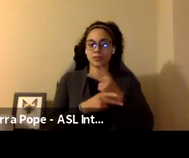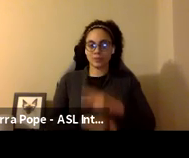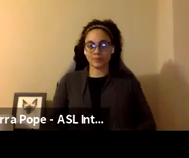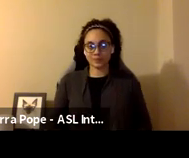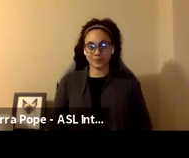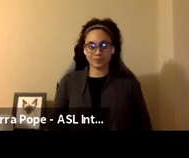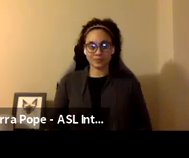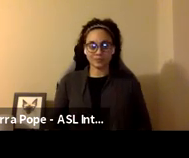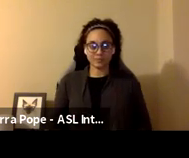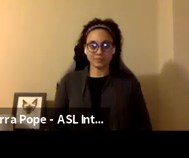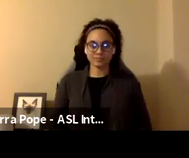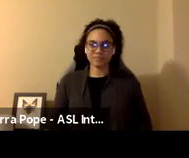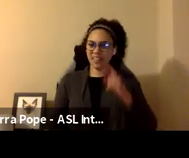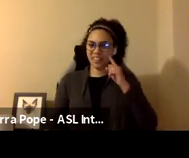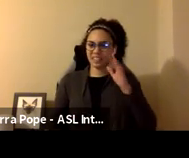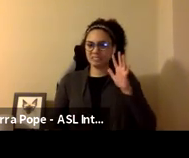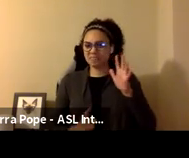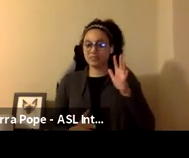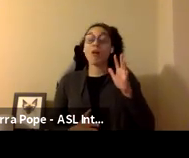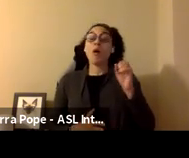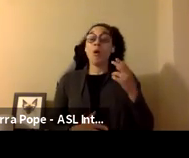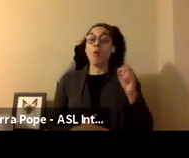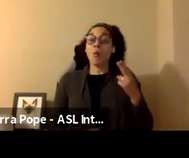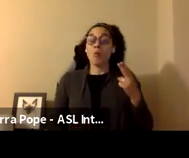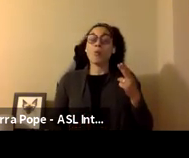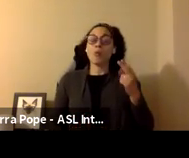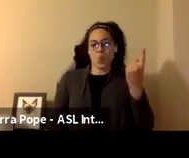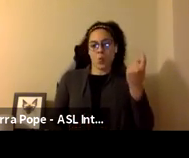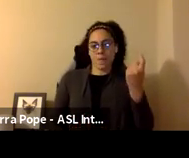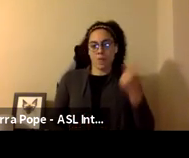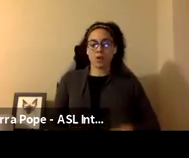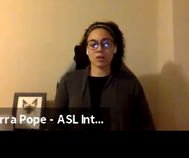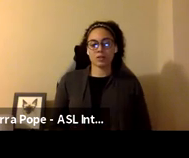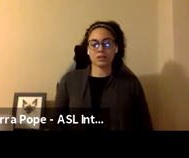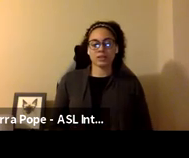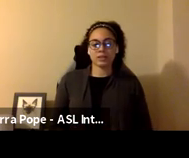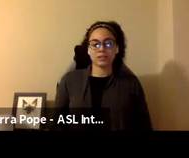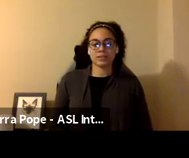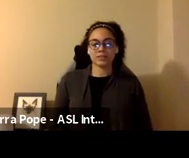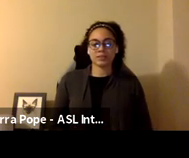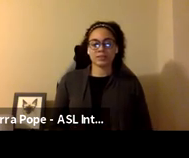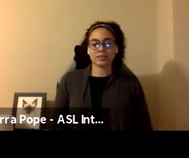Anyway, so I'm not gonna, I think that's, oh, here's another one I think is really good.